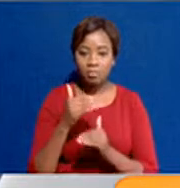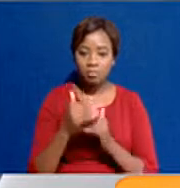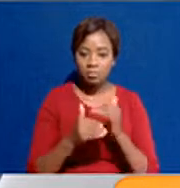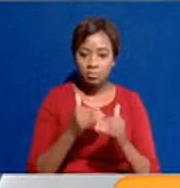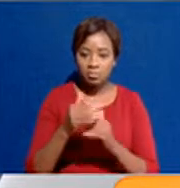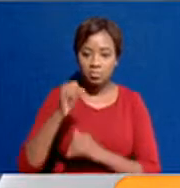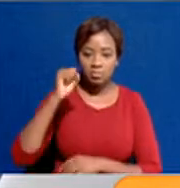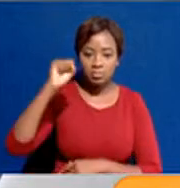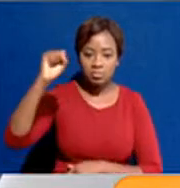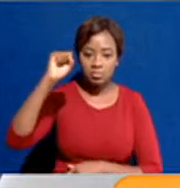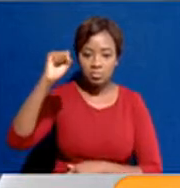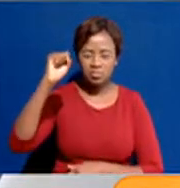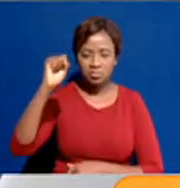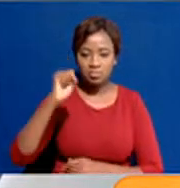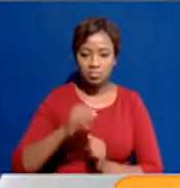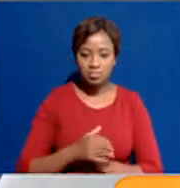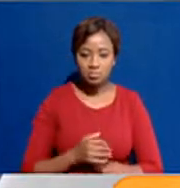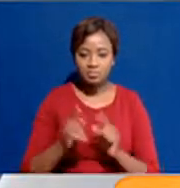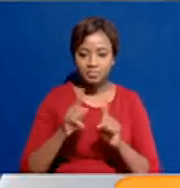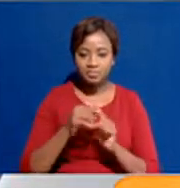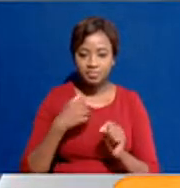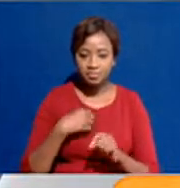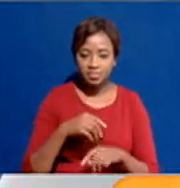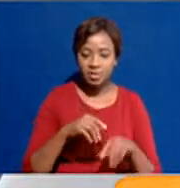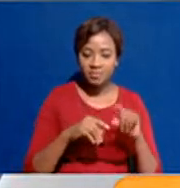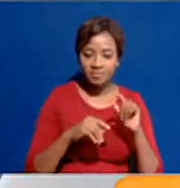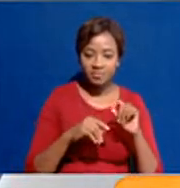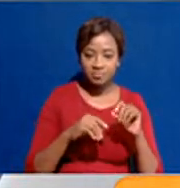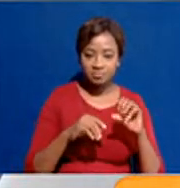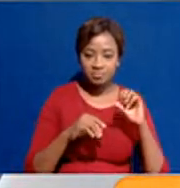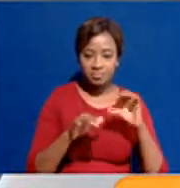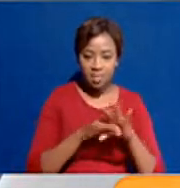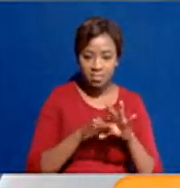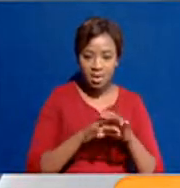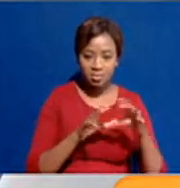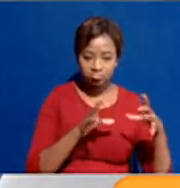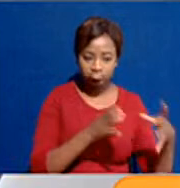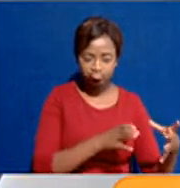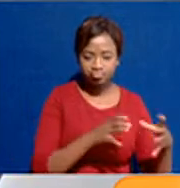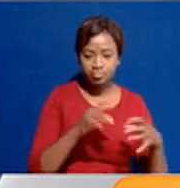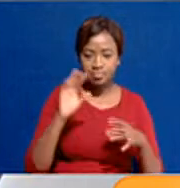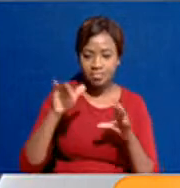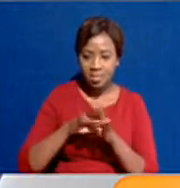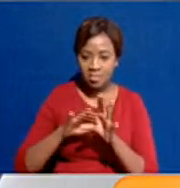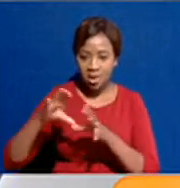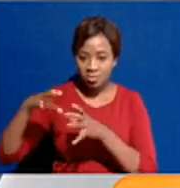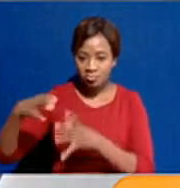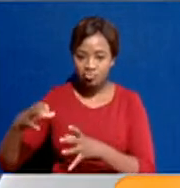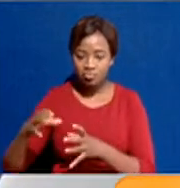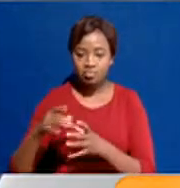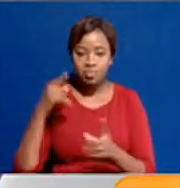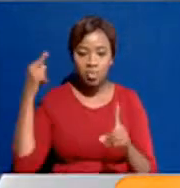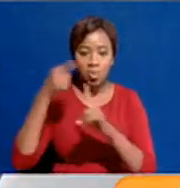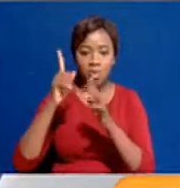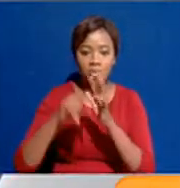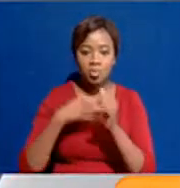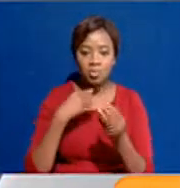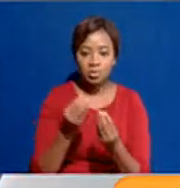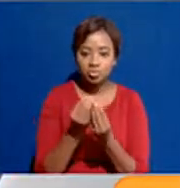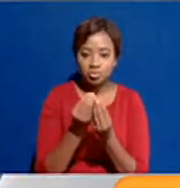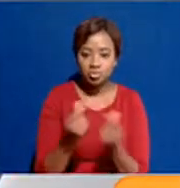from one political wing and 7 members from another political wing to resolve an issue that is already